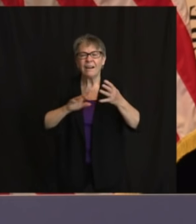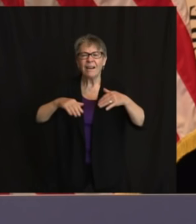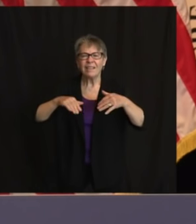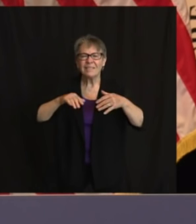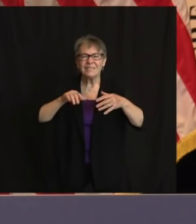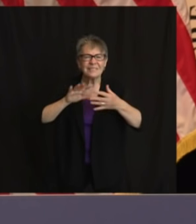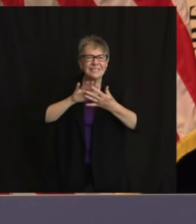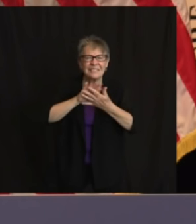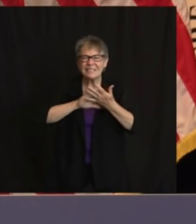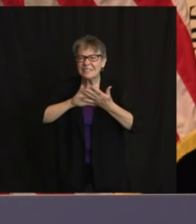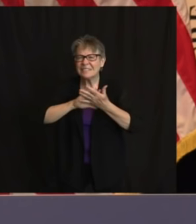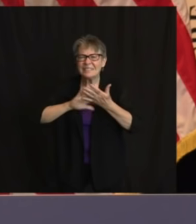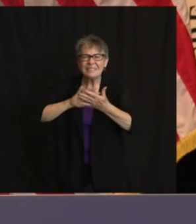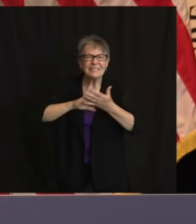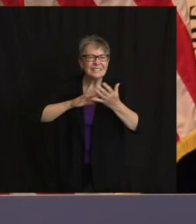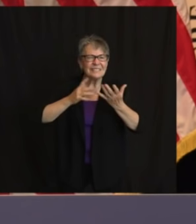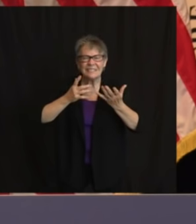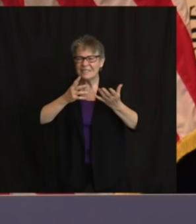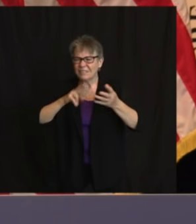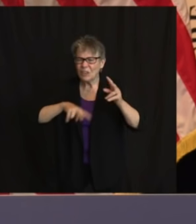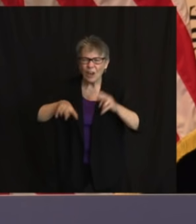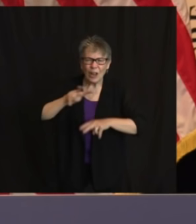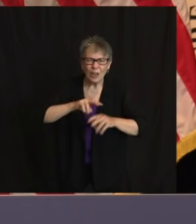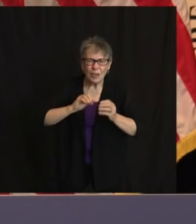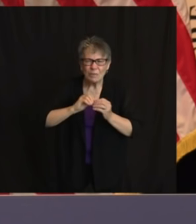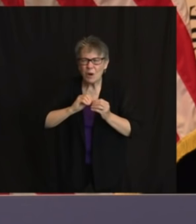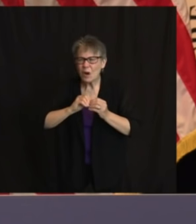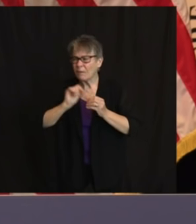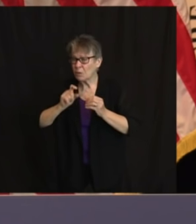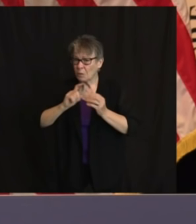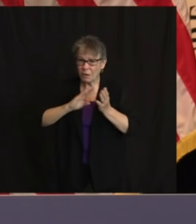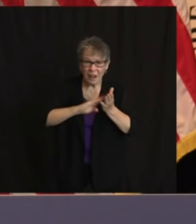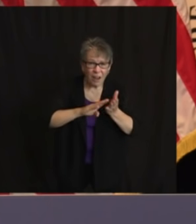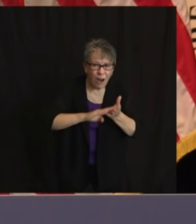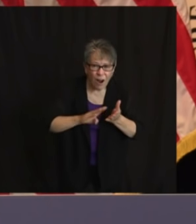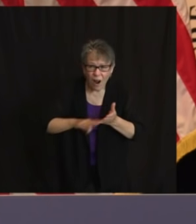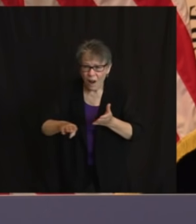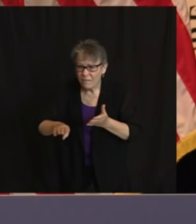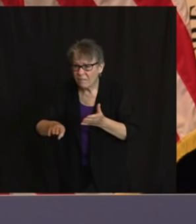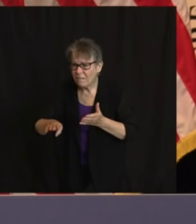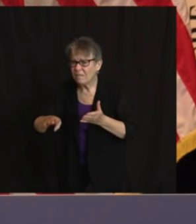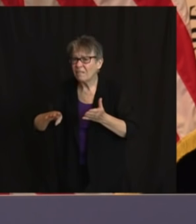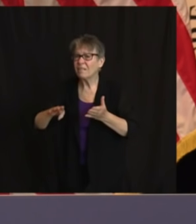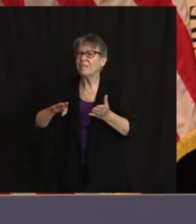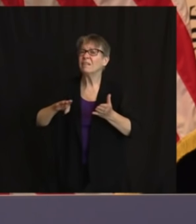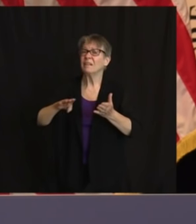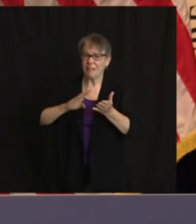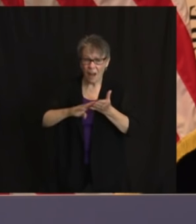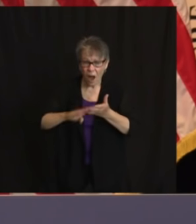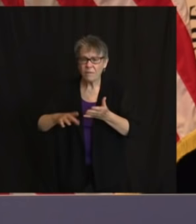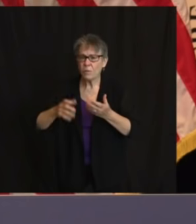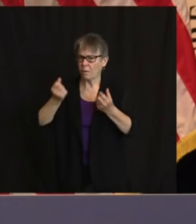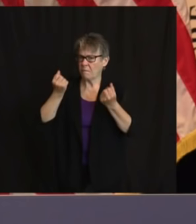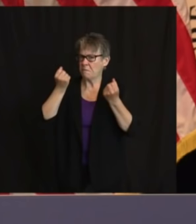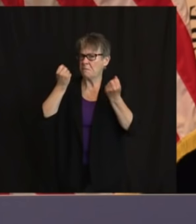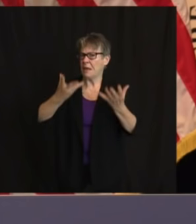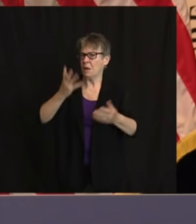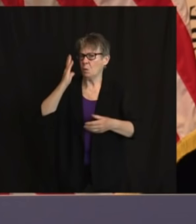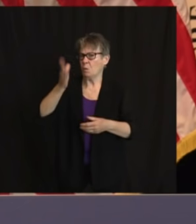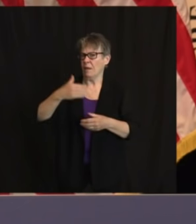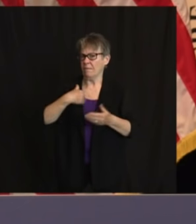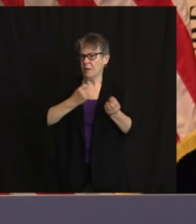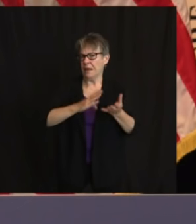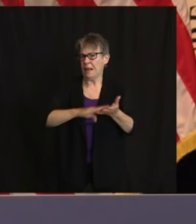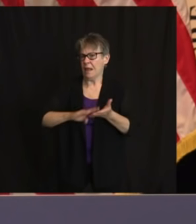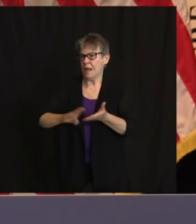color on eliminations, cutbacks, layoffs, but they will be large scale. I just don't. I'm not saying that with any joy. We'll have no